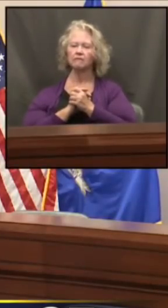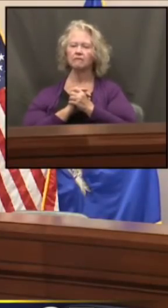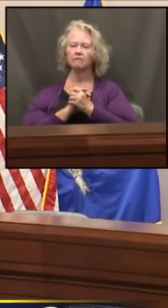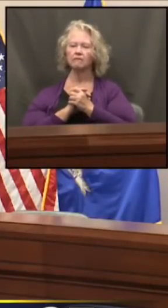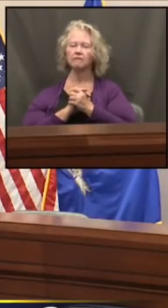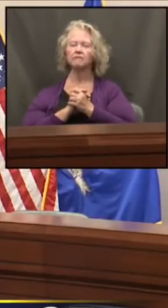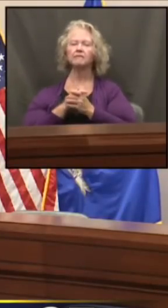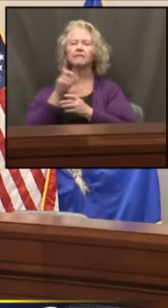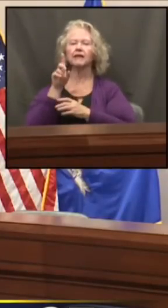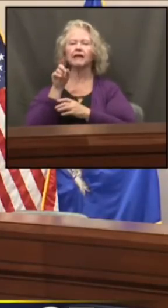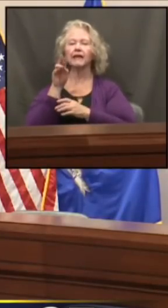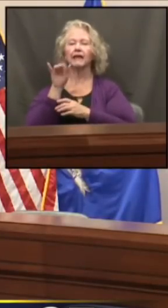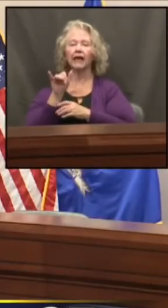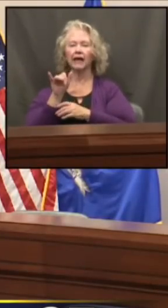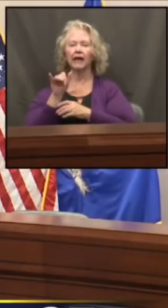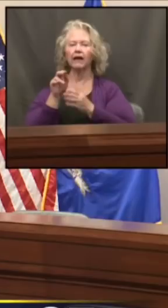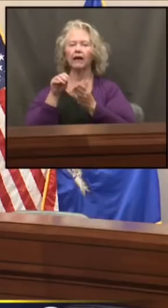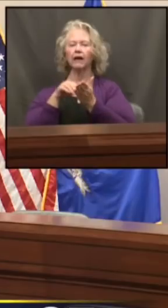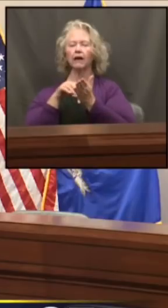The Day of New London.